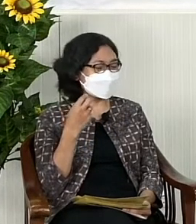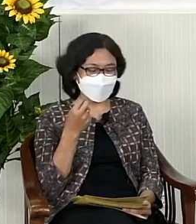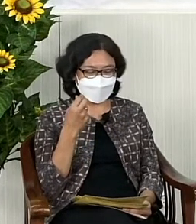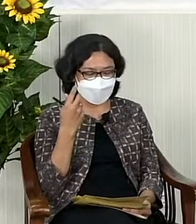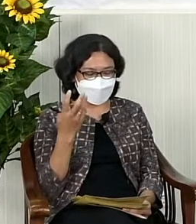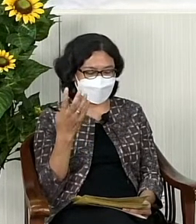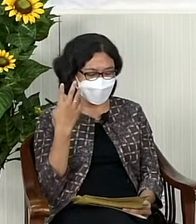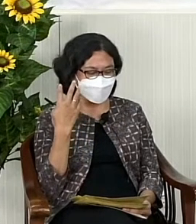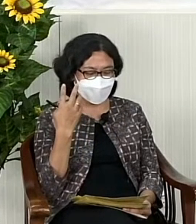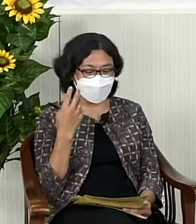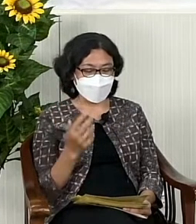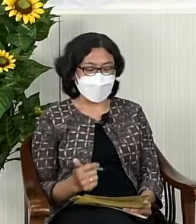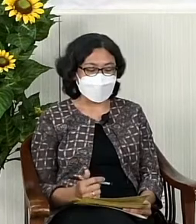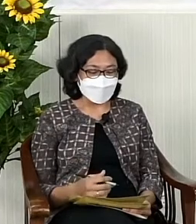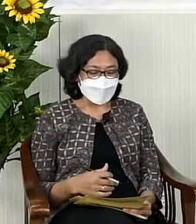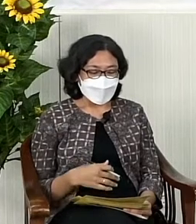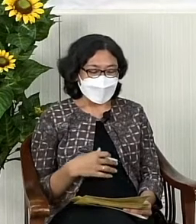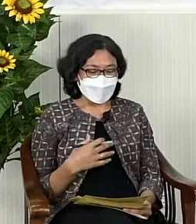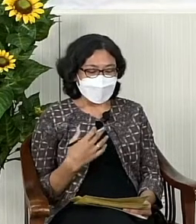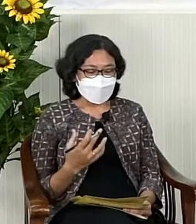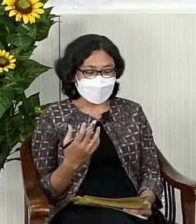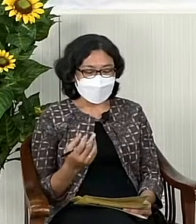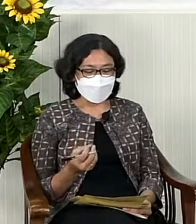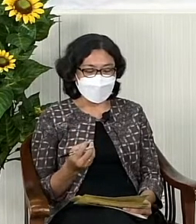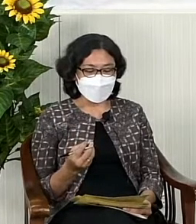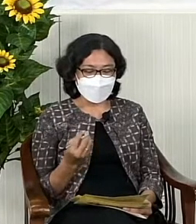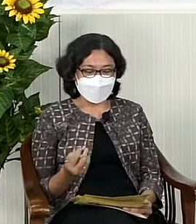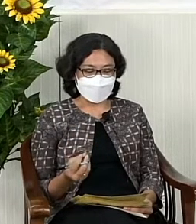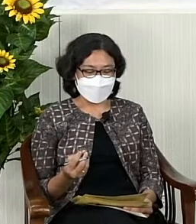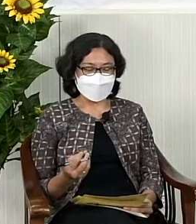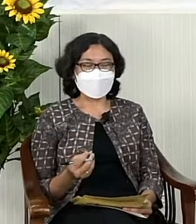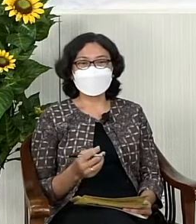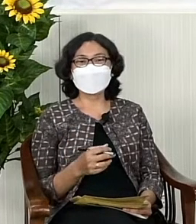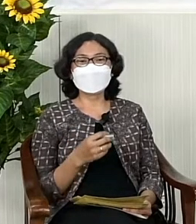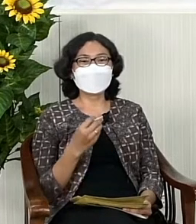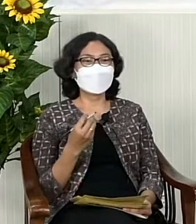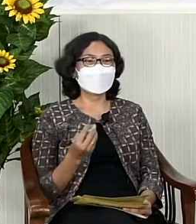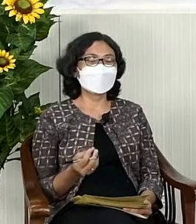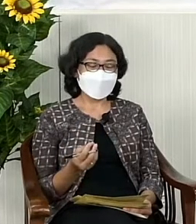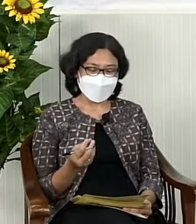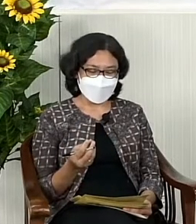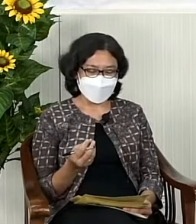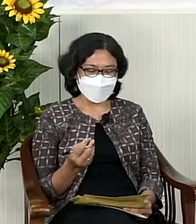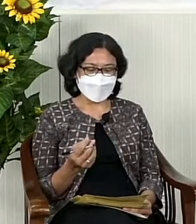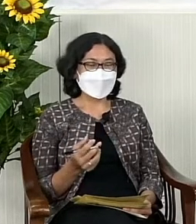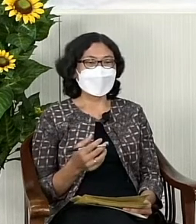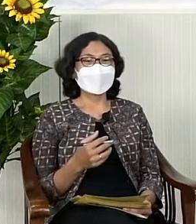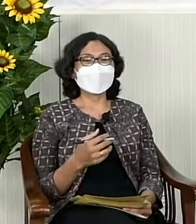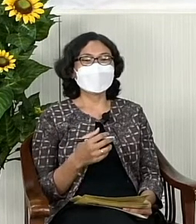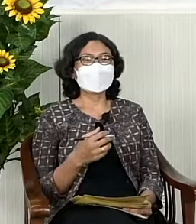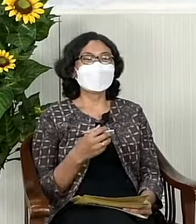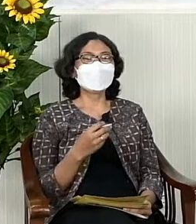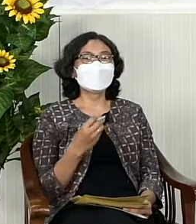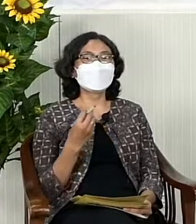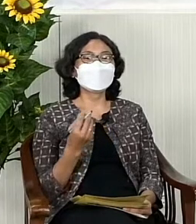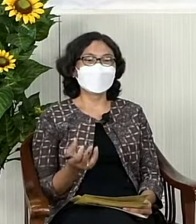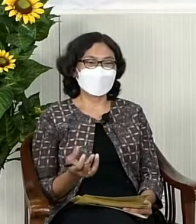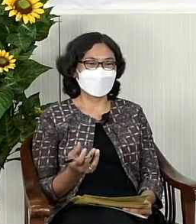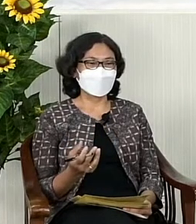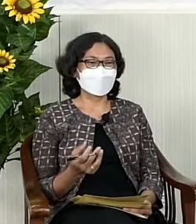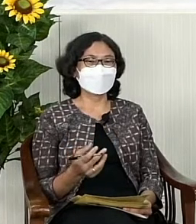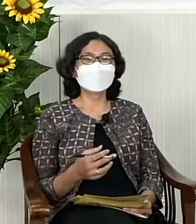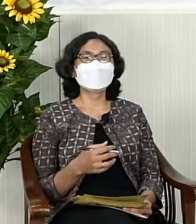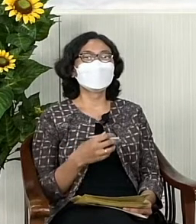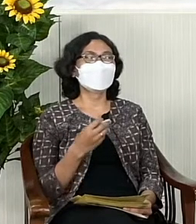I use a word delicious to hear, yeah? Life is about choices. What do you want to eat? And what do you want